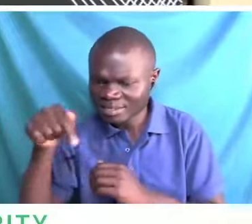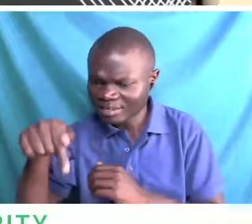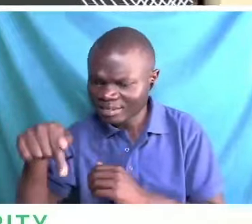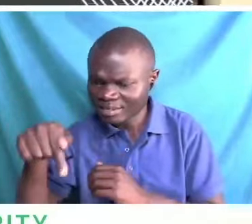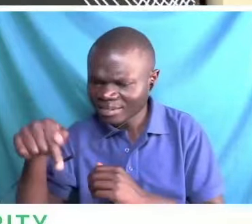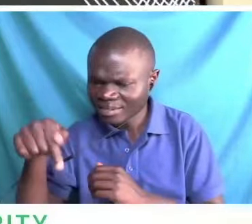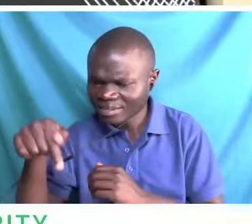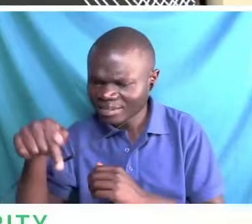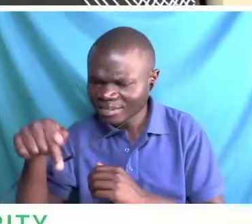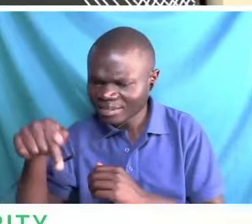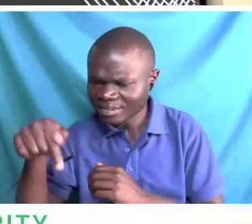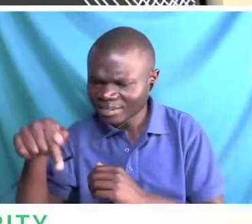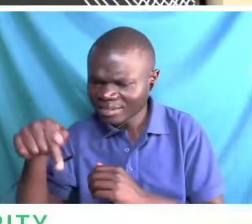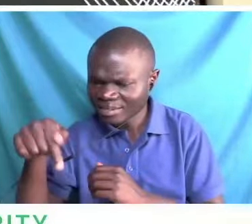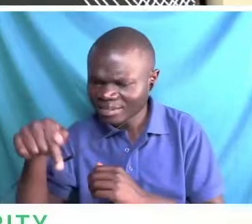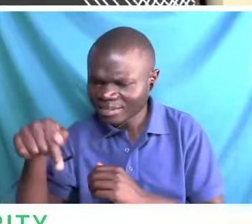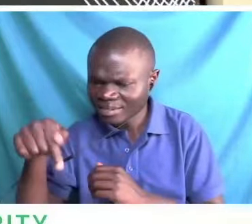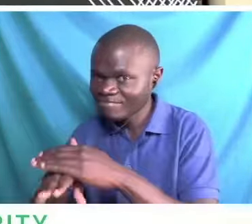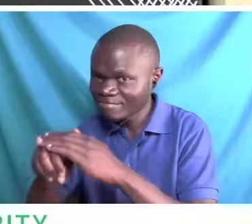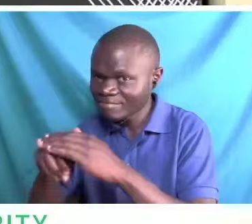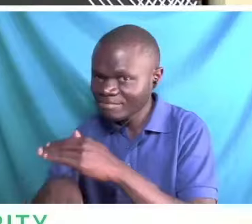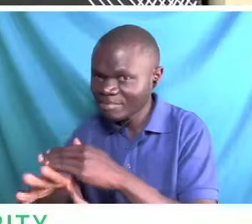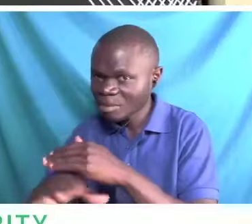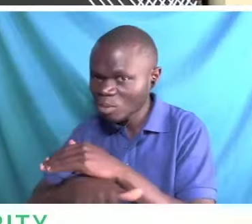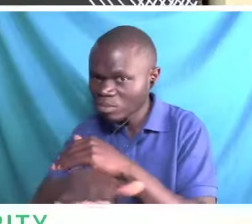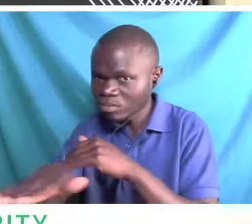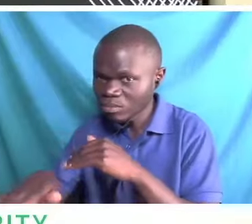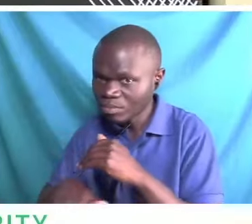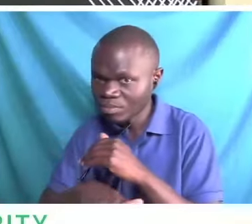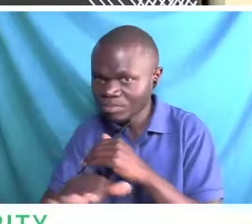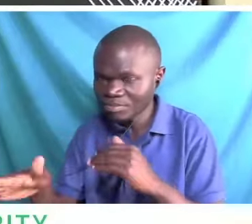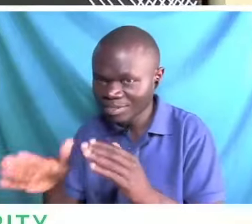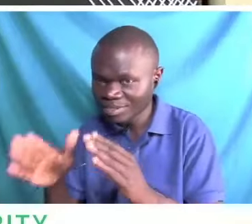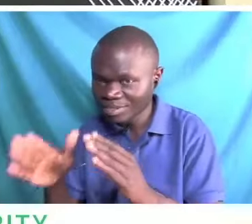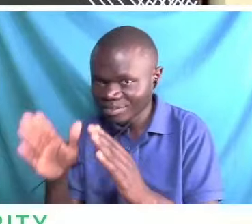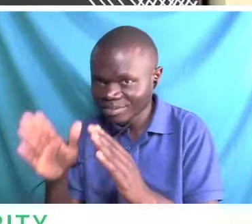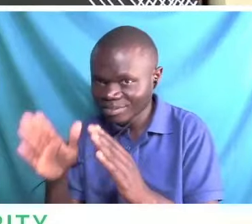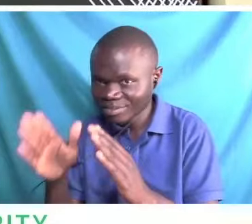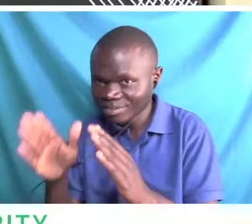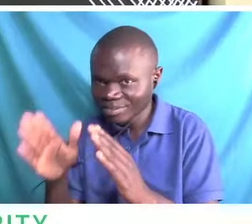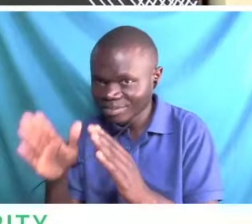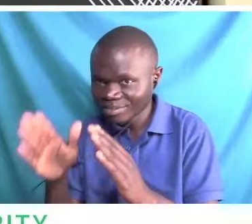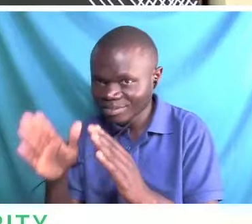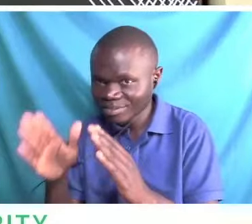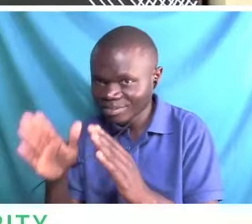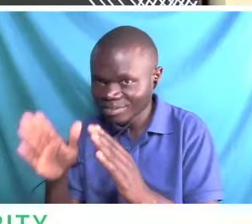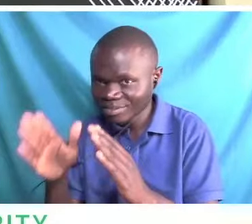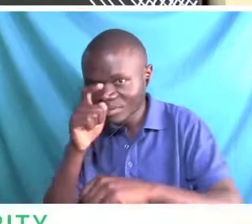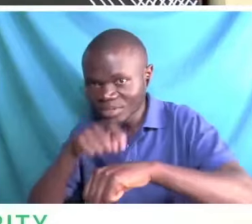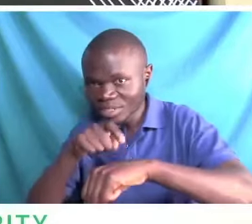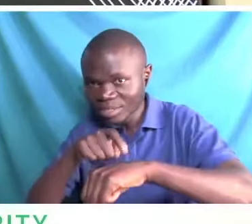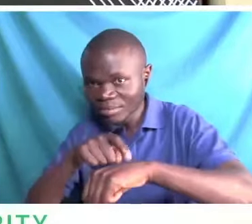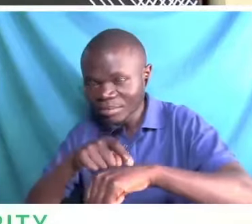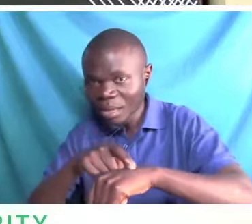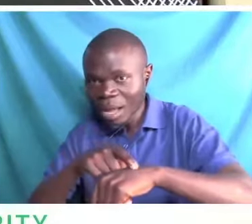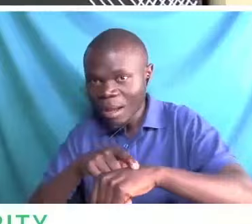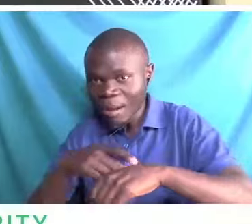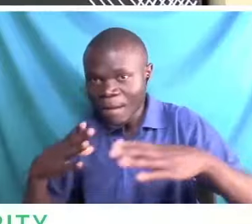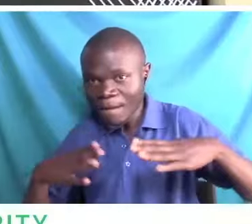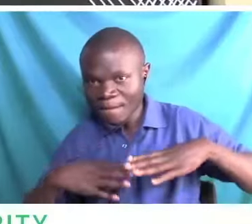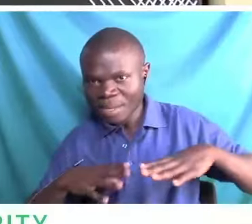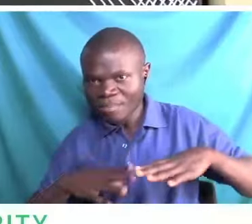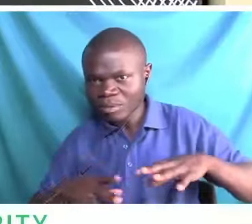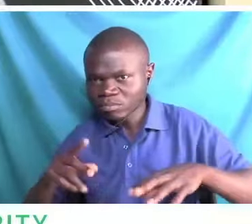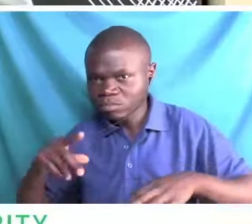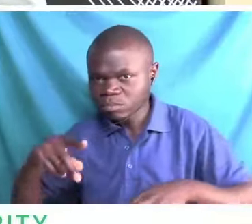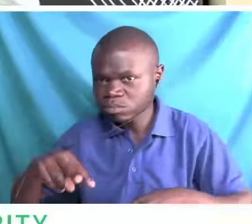this seed was planted in the ground and was hidden for some time. People walked along that